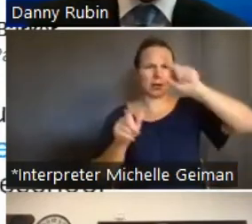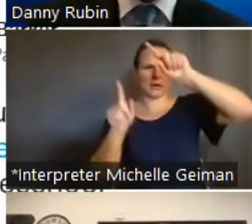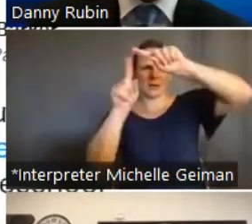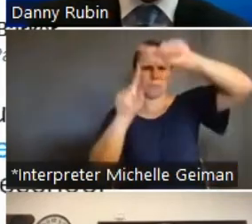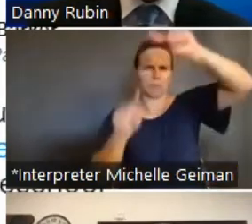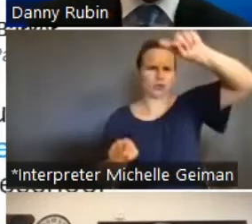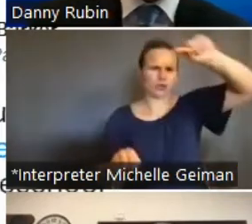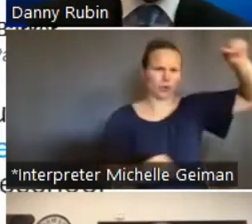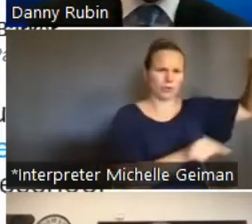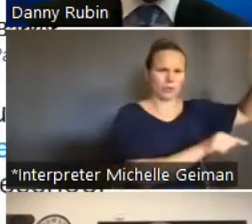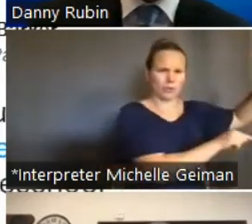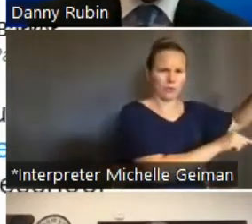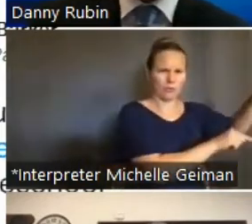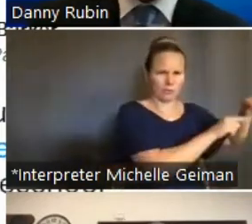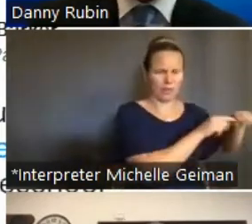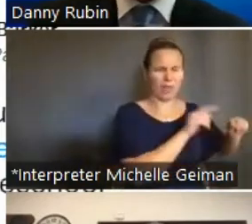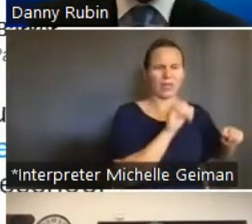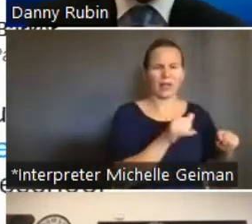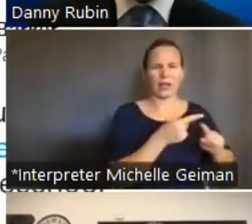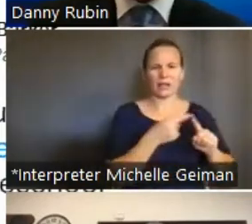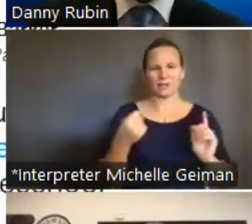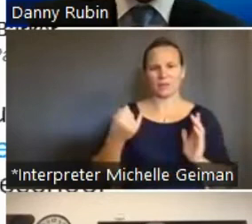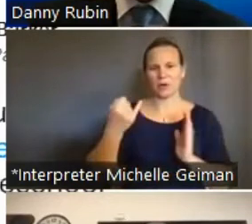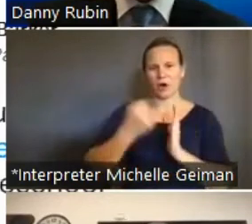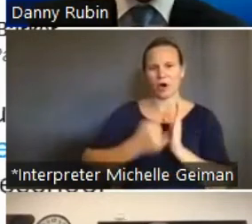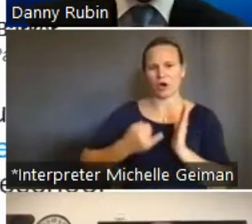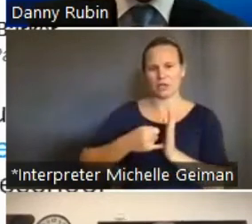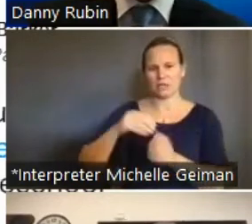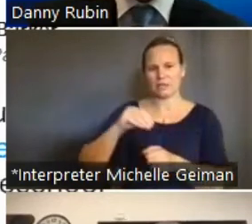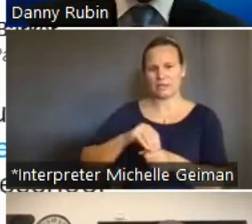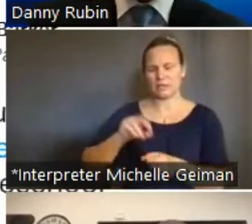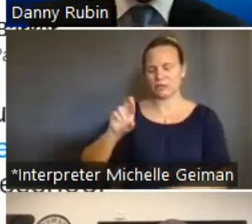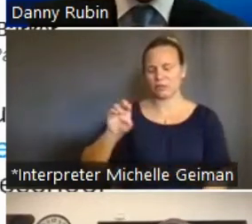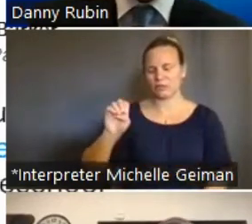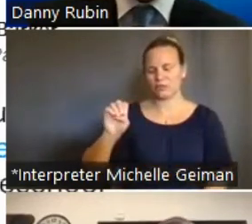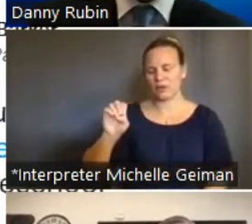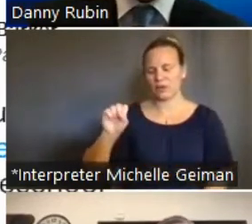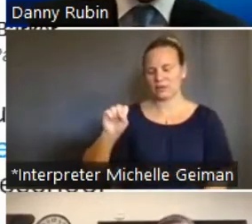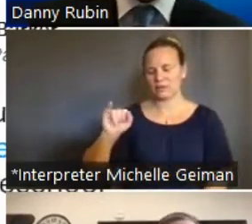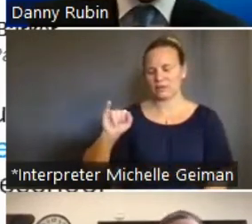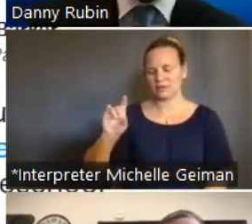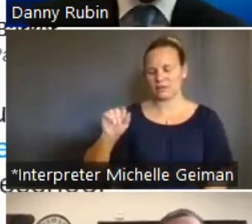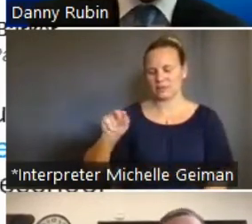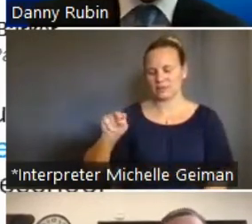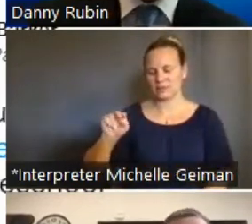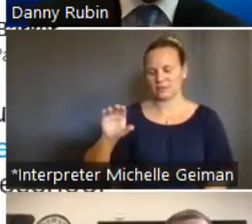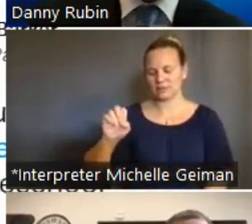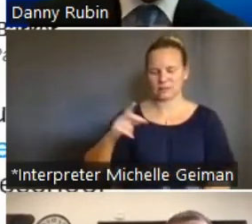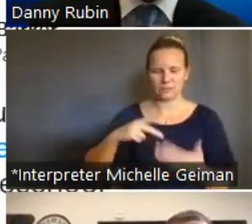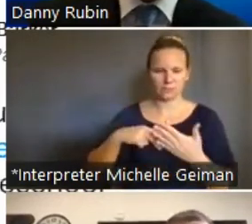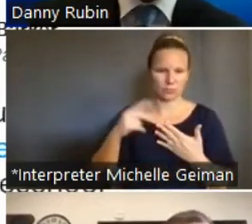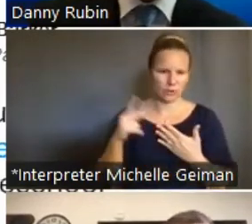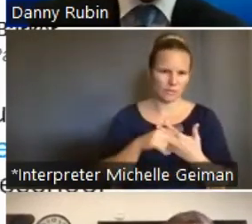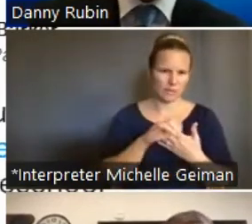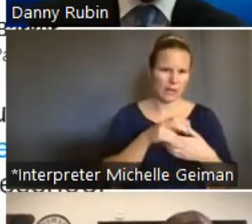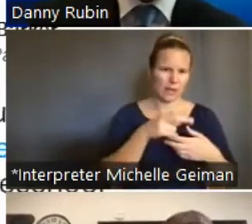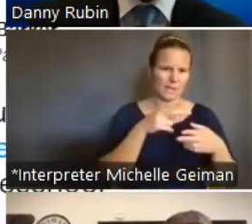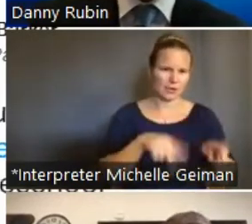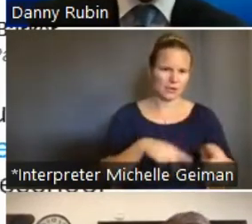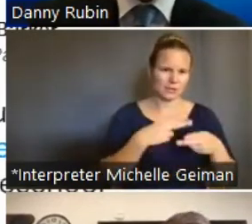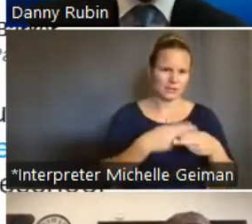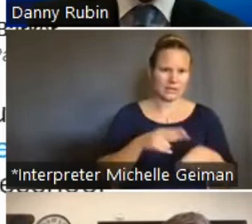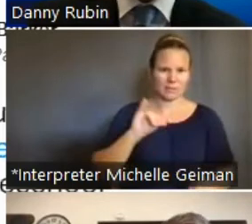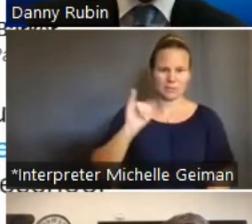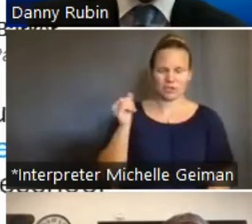from the Artist in Residence program, which is a national program. And this one's name was Jen Peters, I think. She was